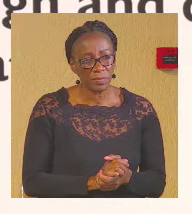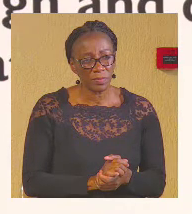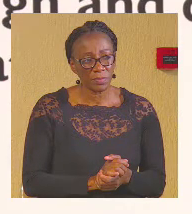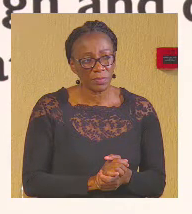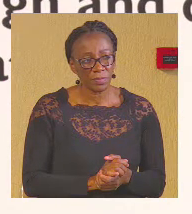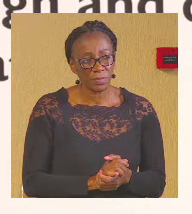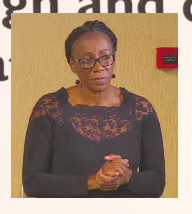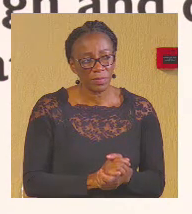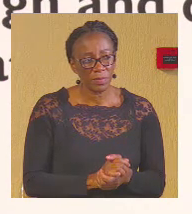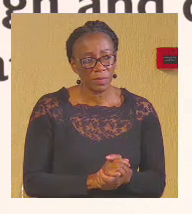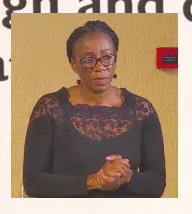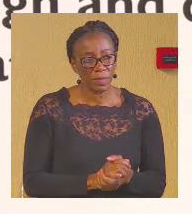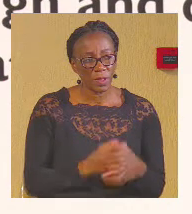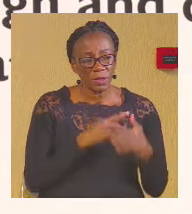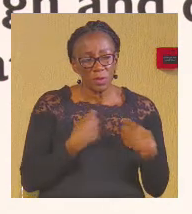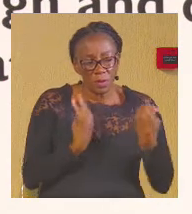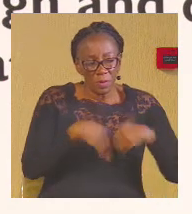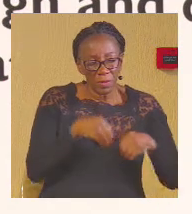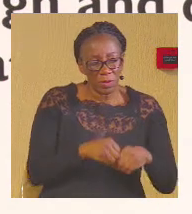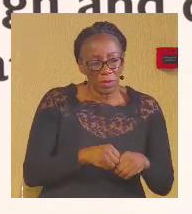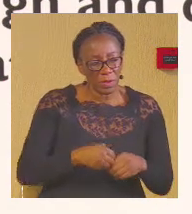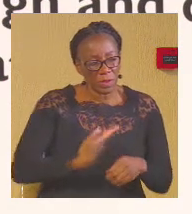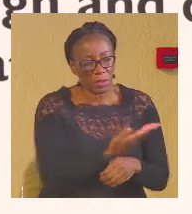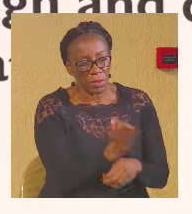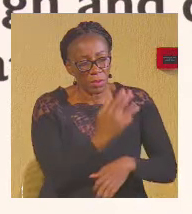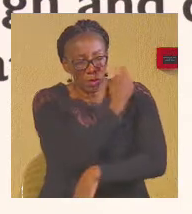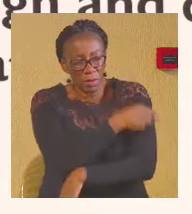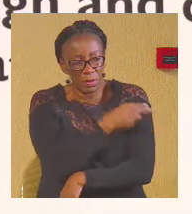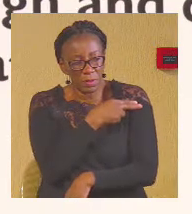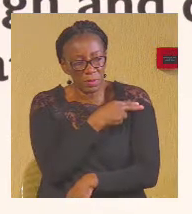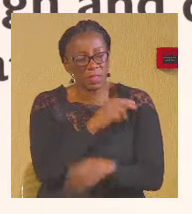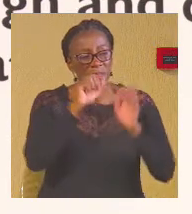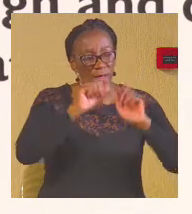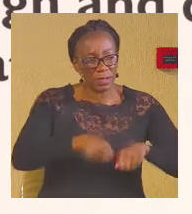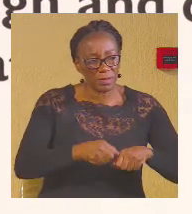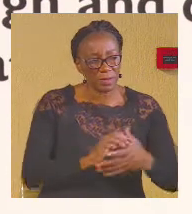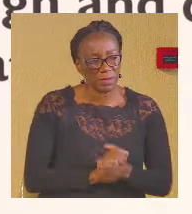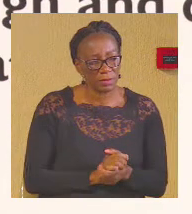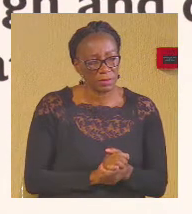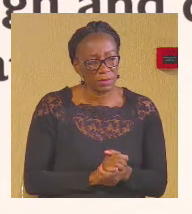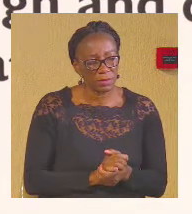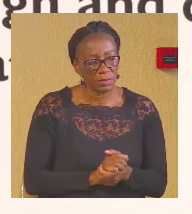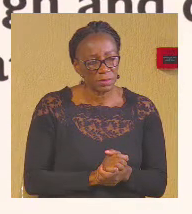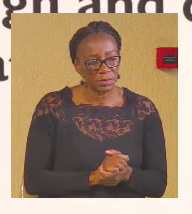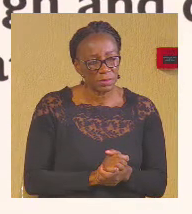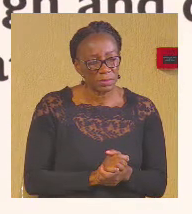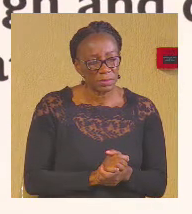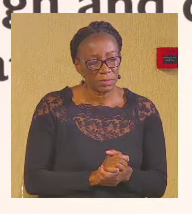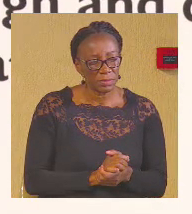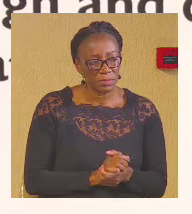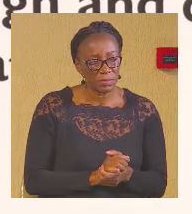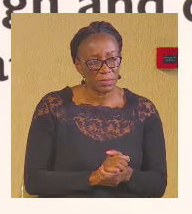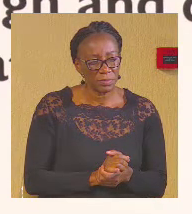that we can respond at all our district hospitals. We are not only referring to the far northern belt, but we're also doing